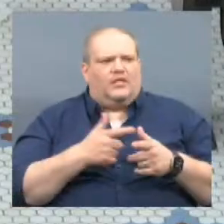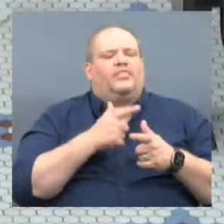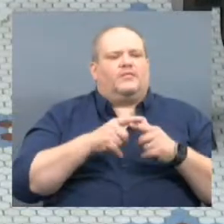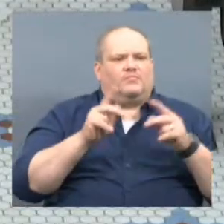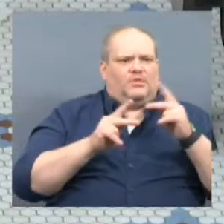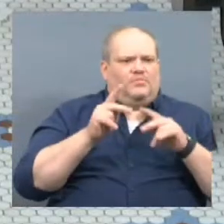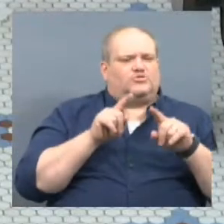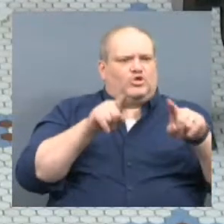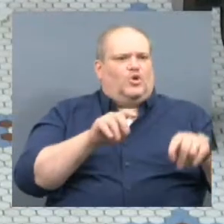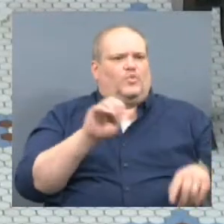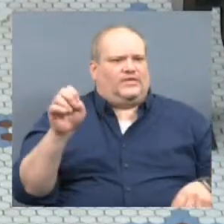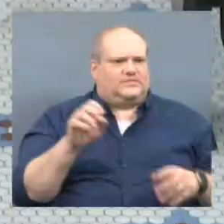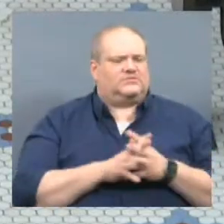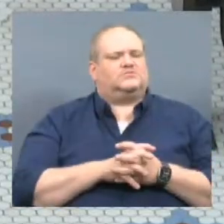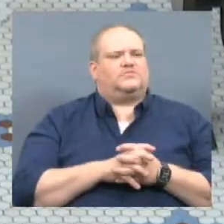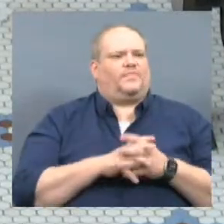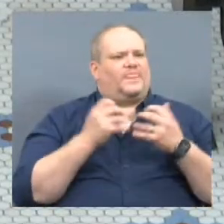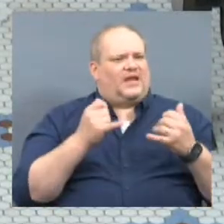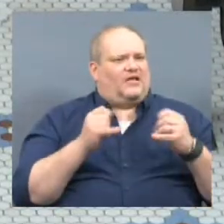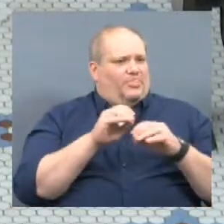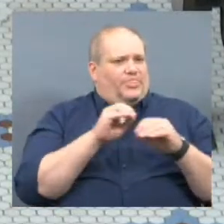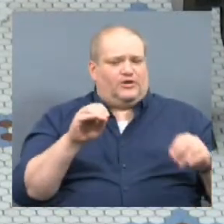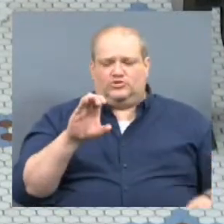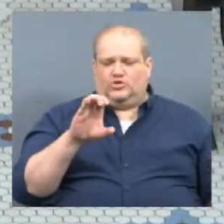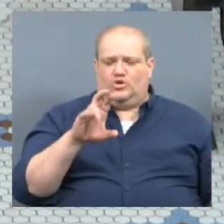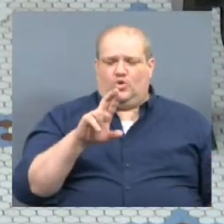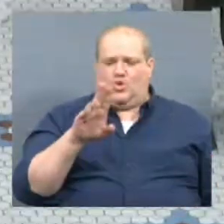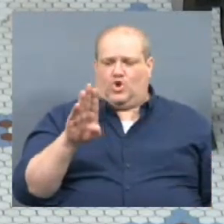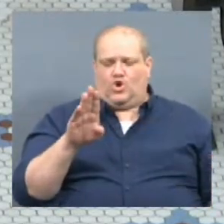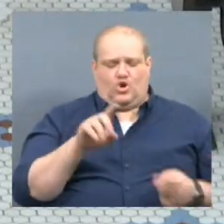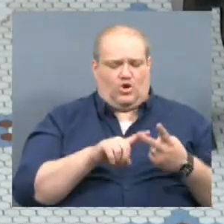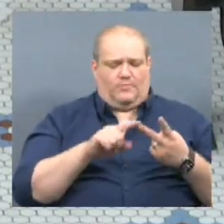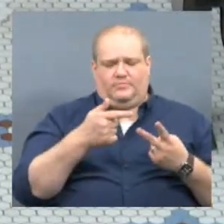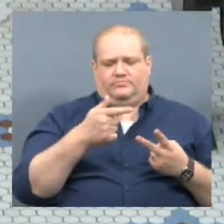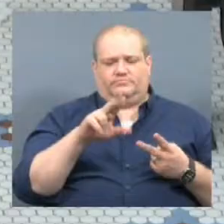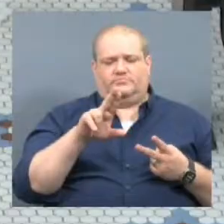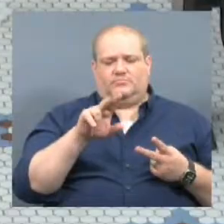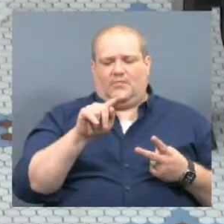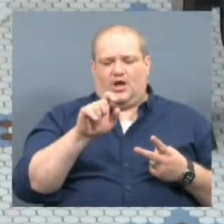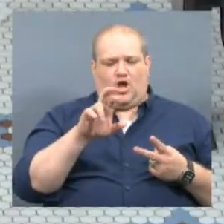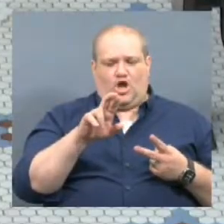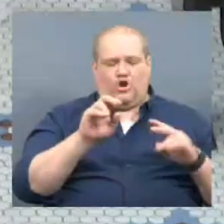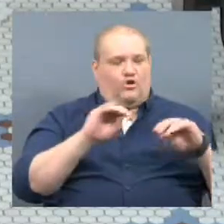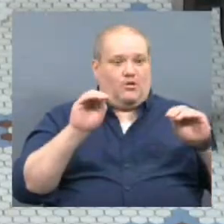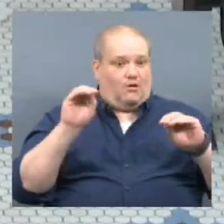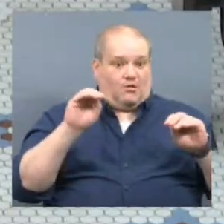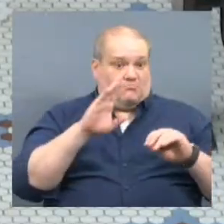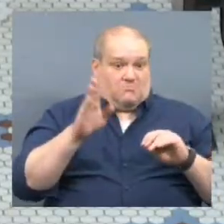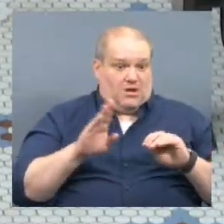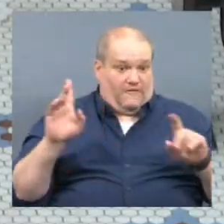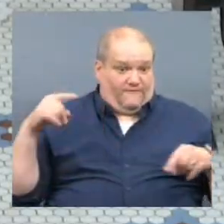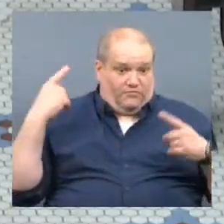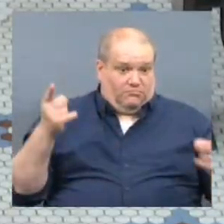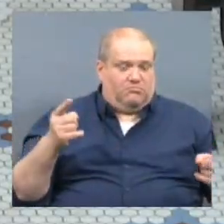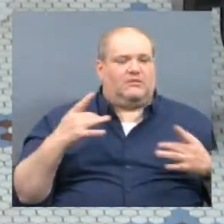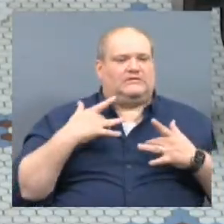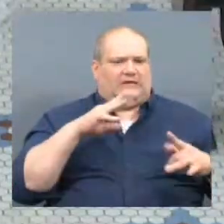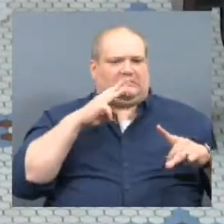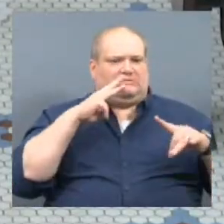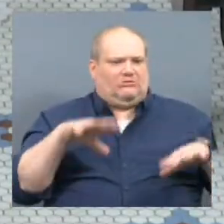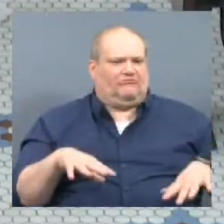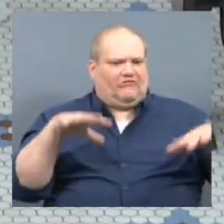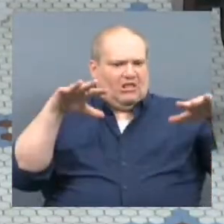for people to go east. There is no curb and guttering on Rinky Road, never has been. It tends to